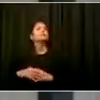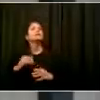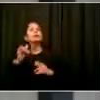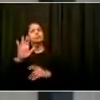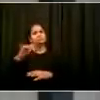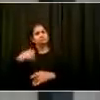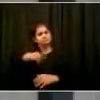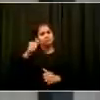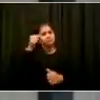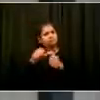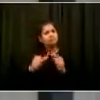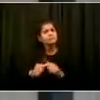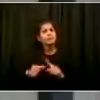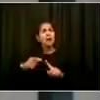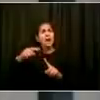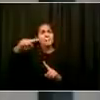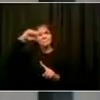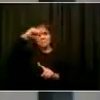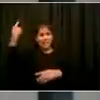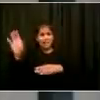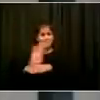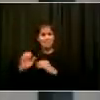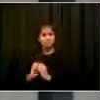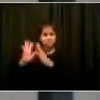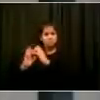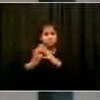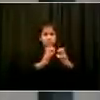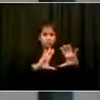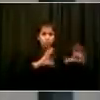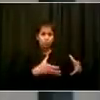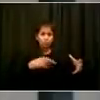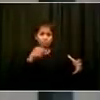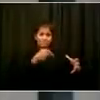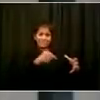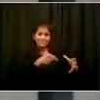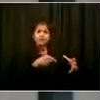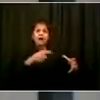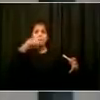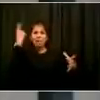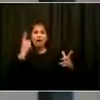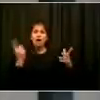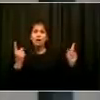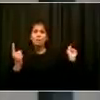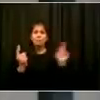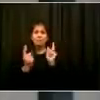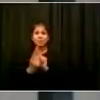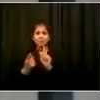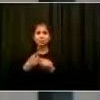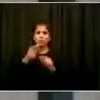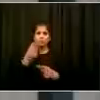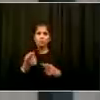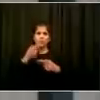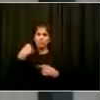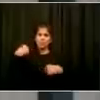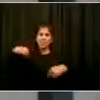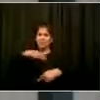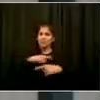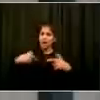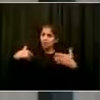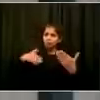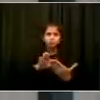business owners across New York City. We came to you and many other agency officials. We